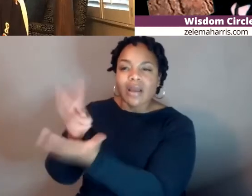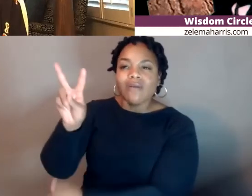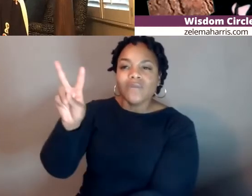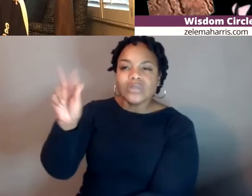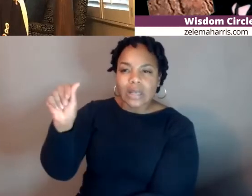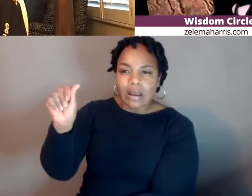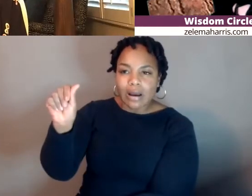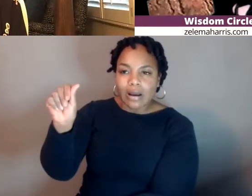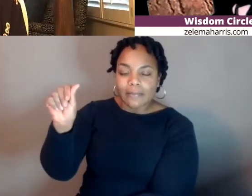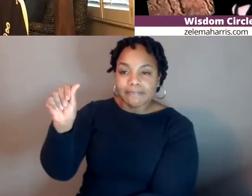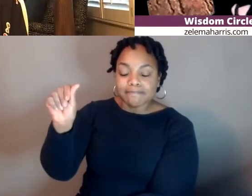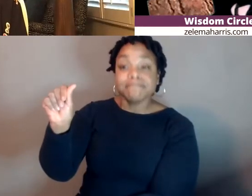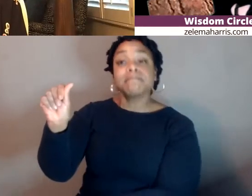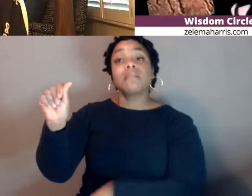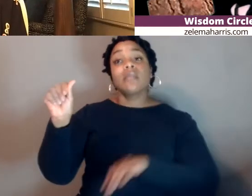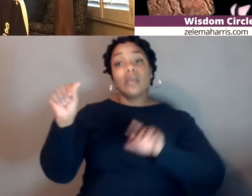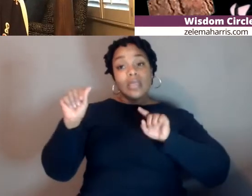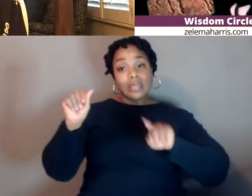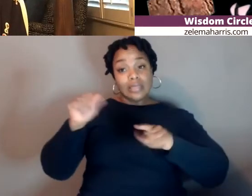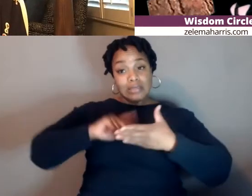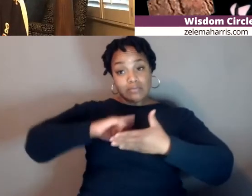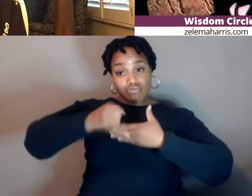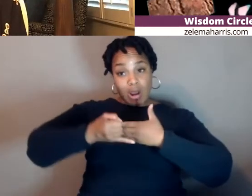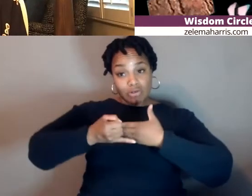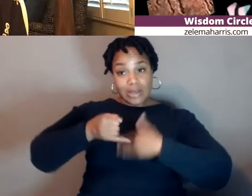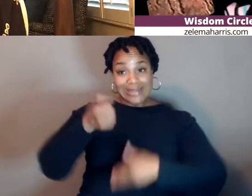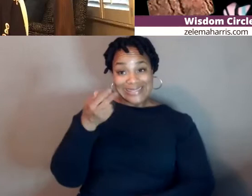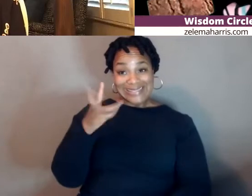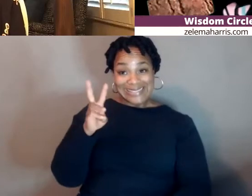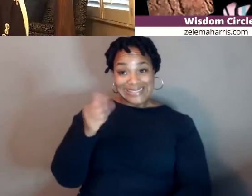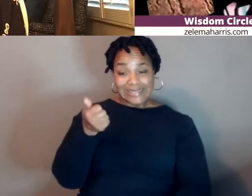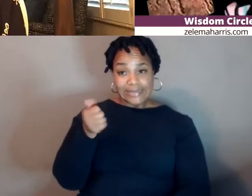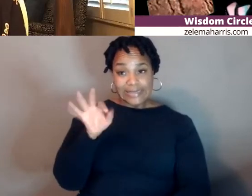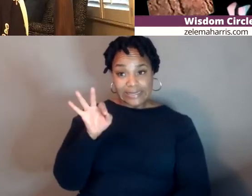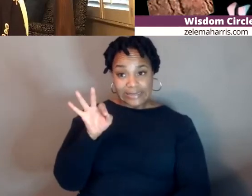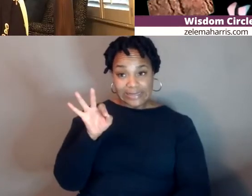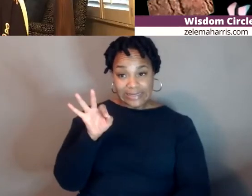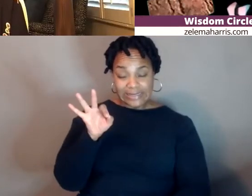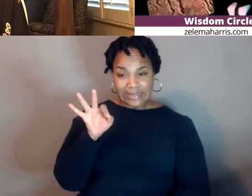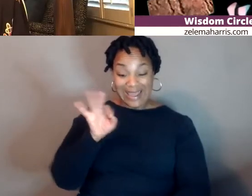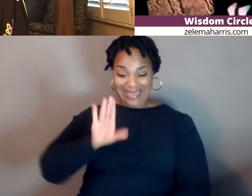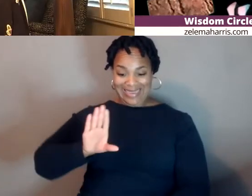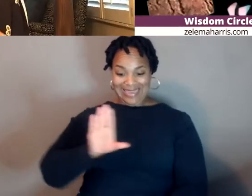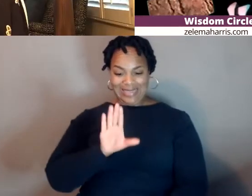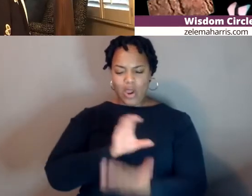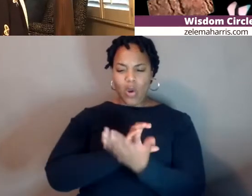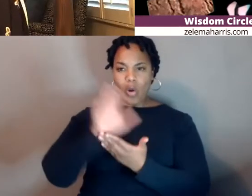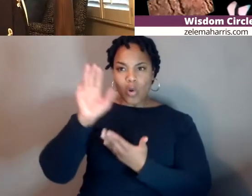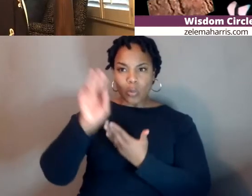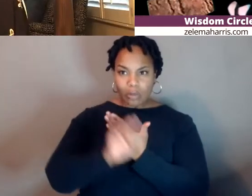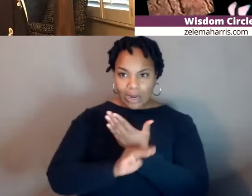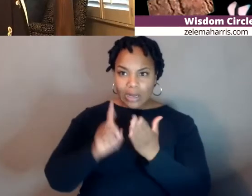particular project is something, especially the curriculum, it should